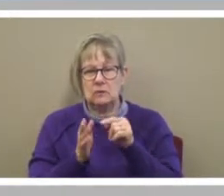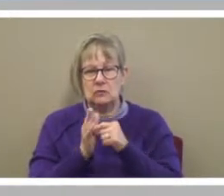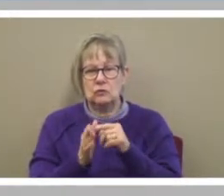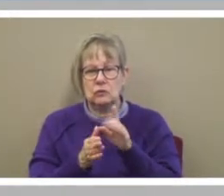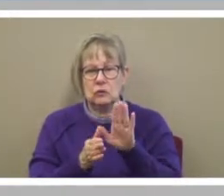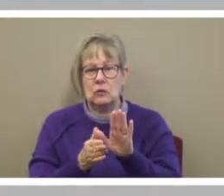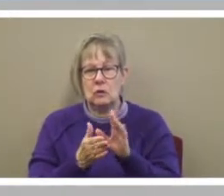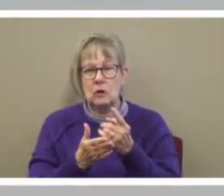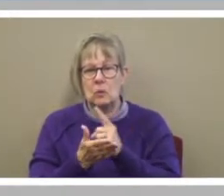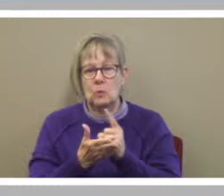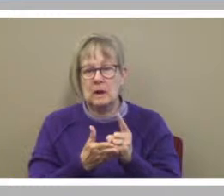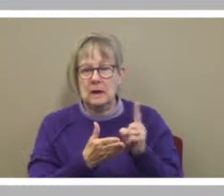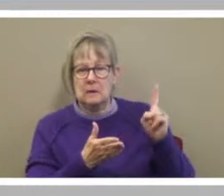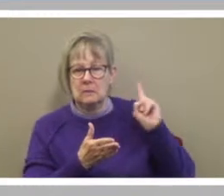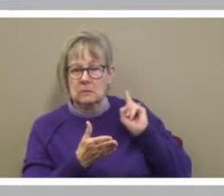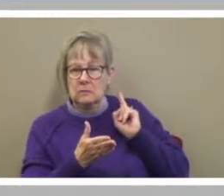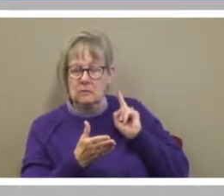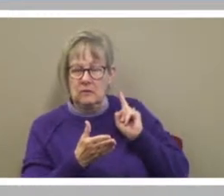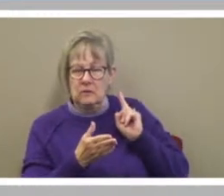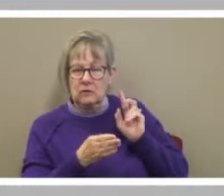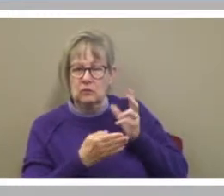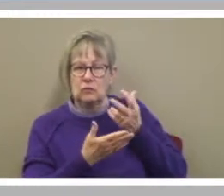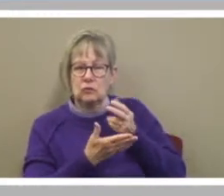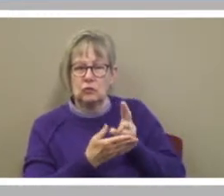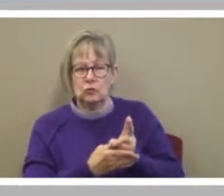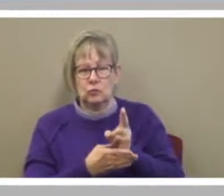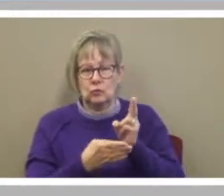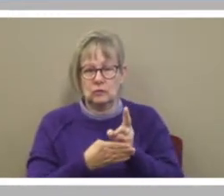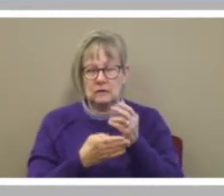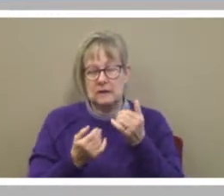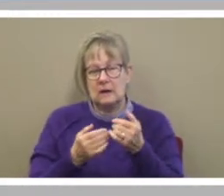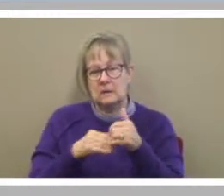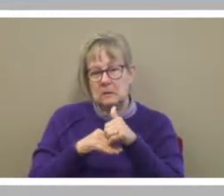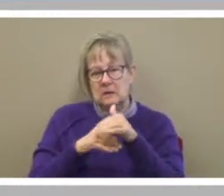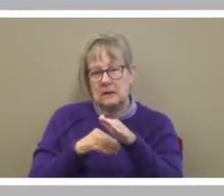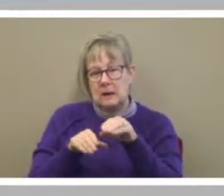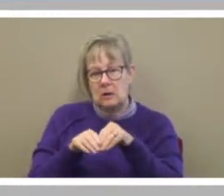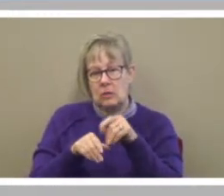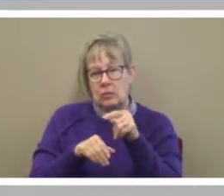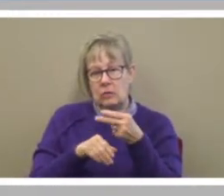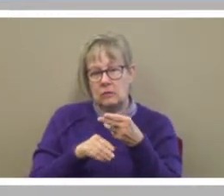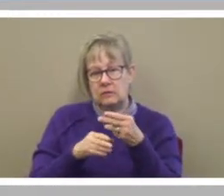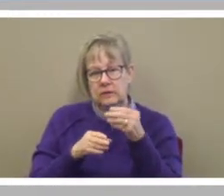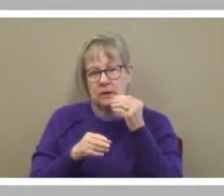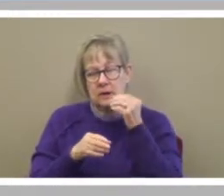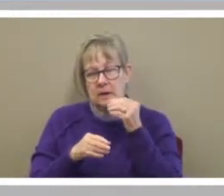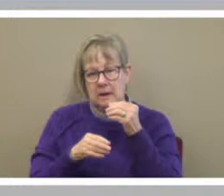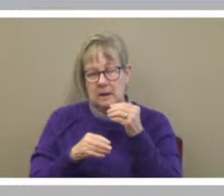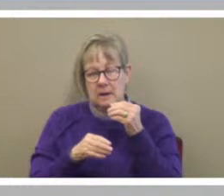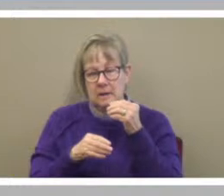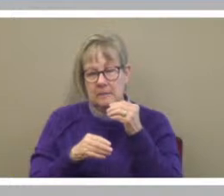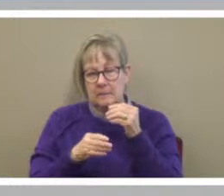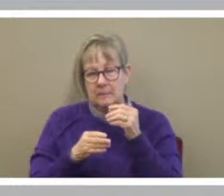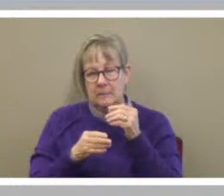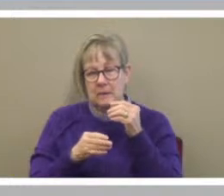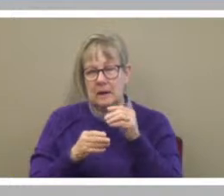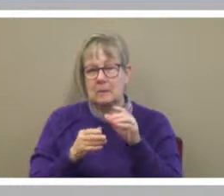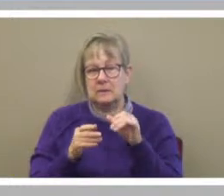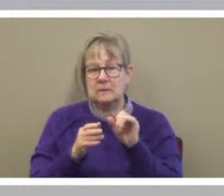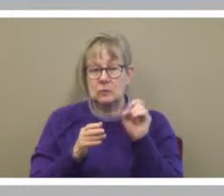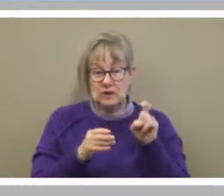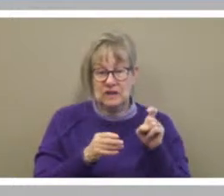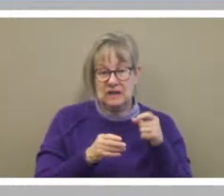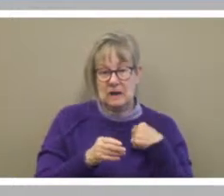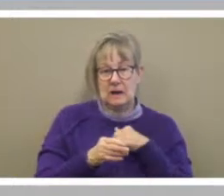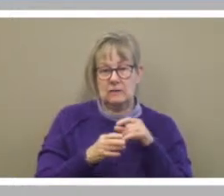consumption. Right now, those are going out on Thursday mornings. So we need to have make sure that we have your email address as well in our system so